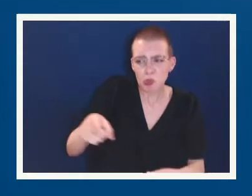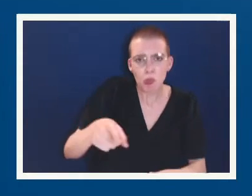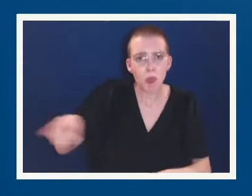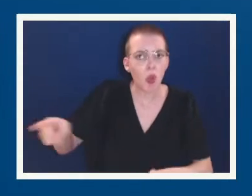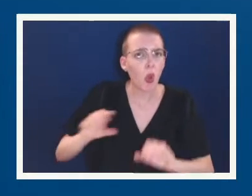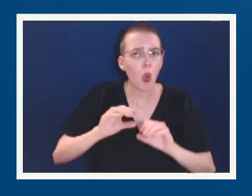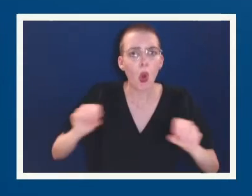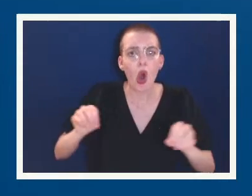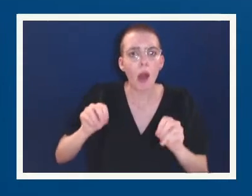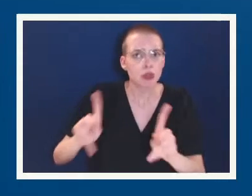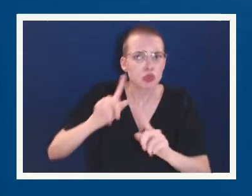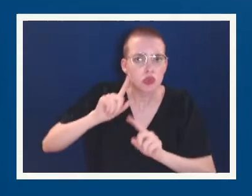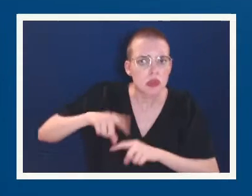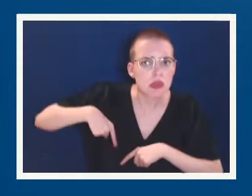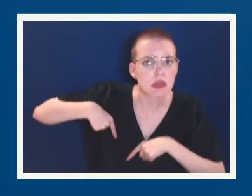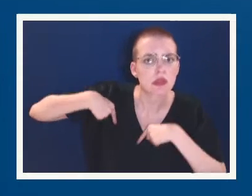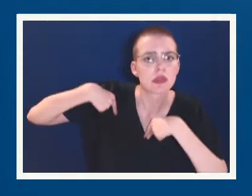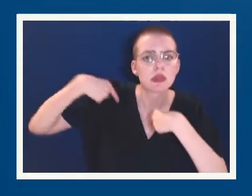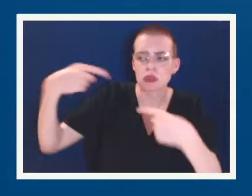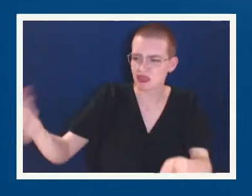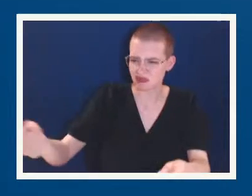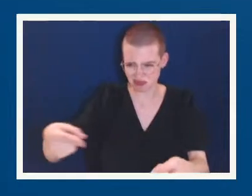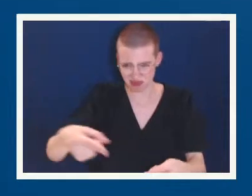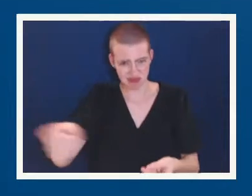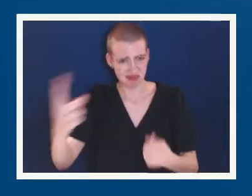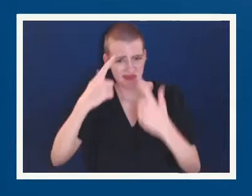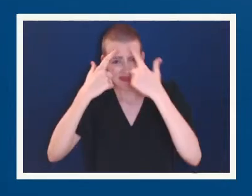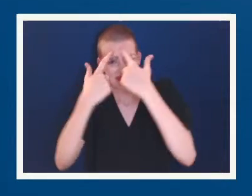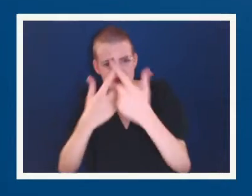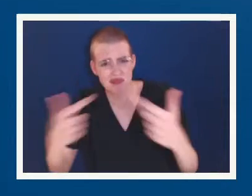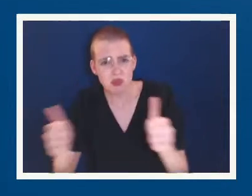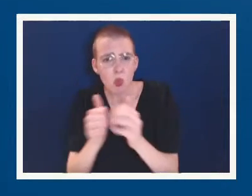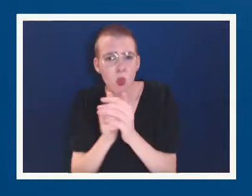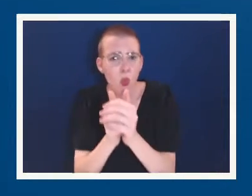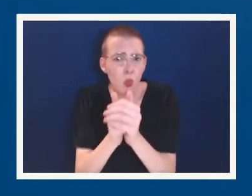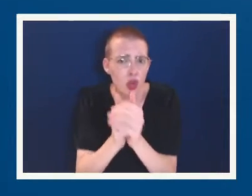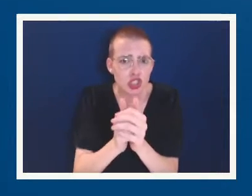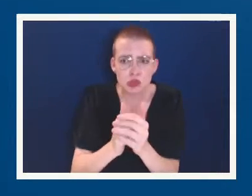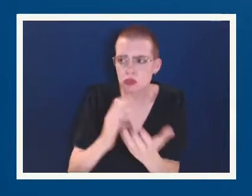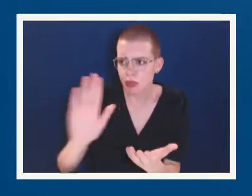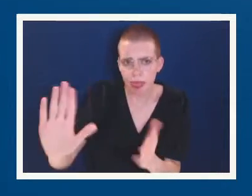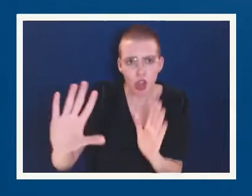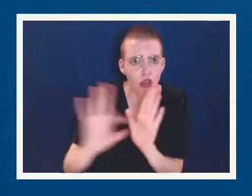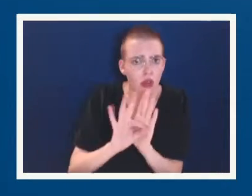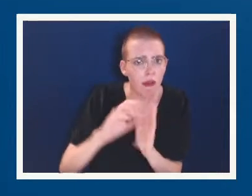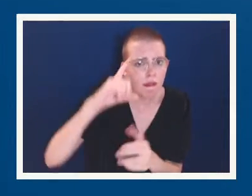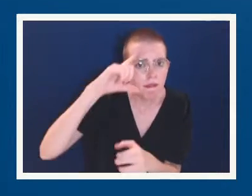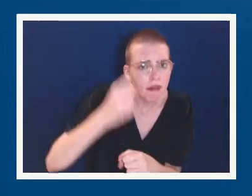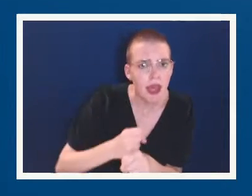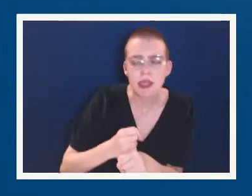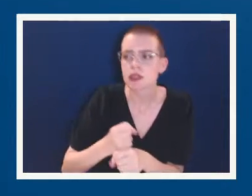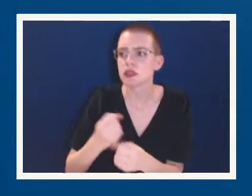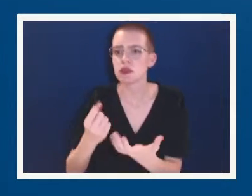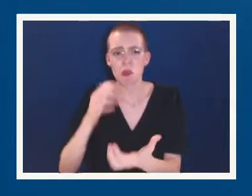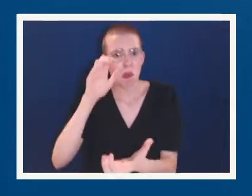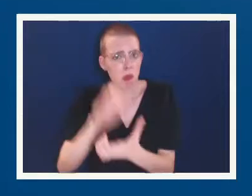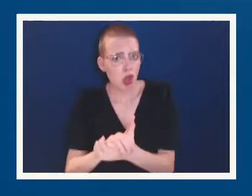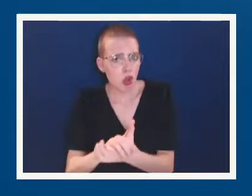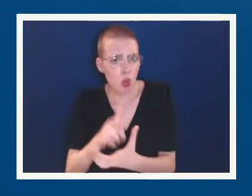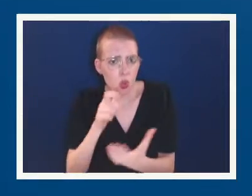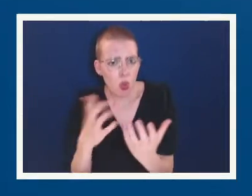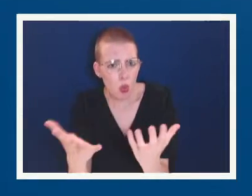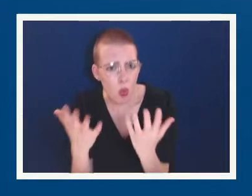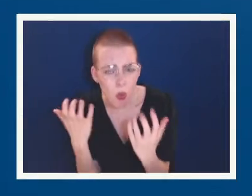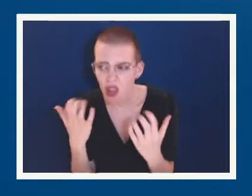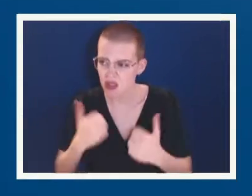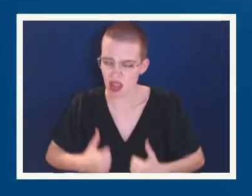people they love, worship where they want, live in a community that is safe, live in a place that respects them. That